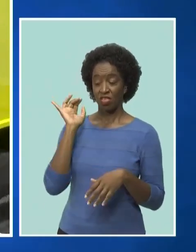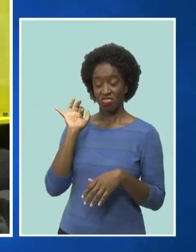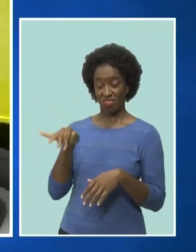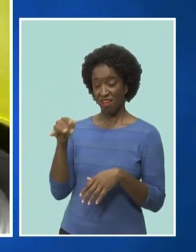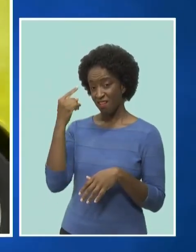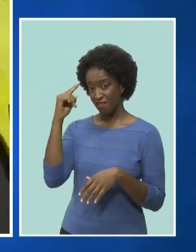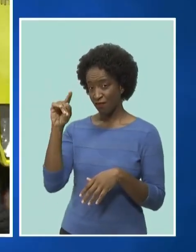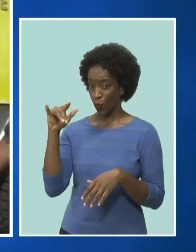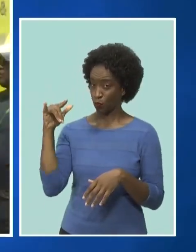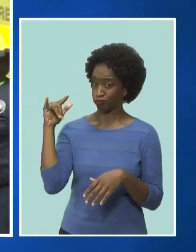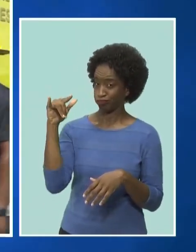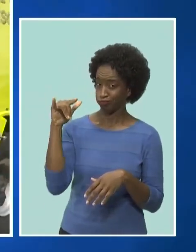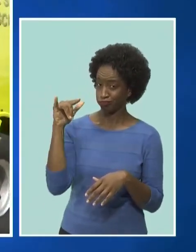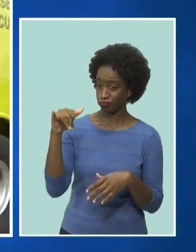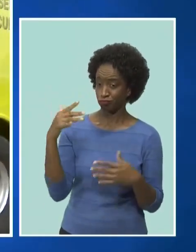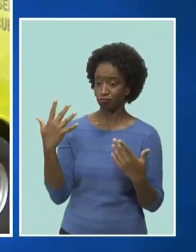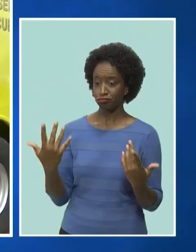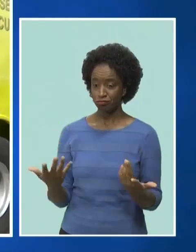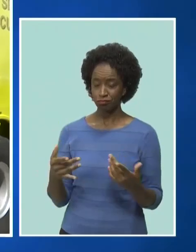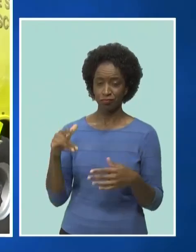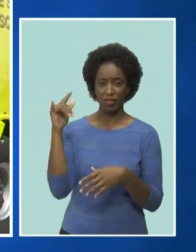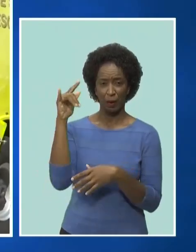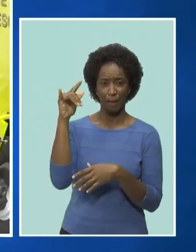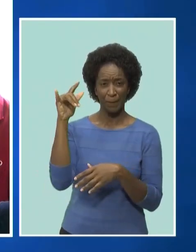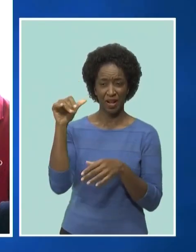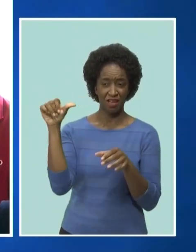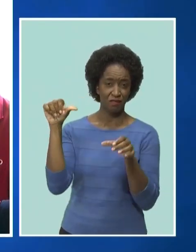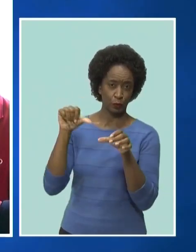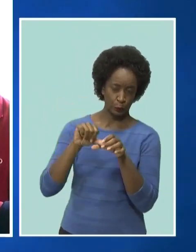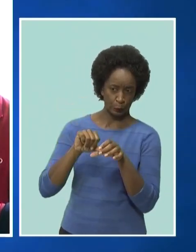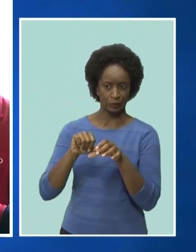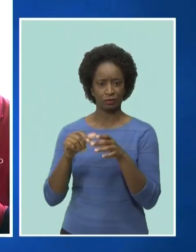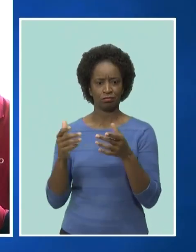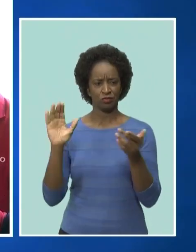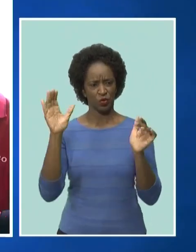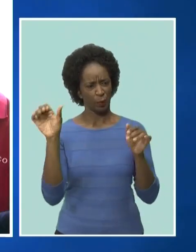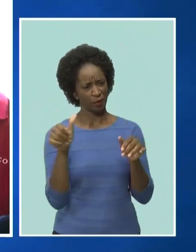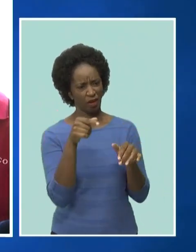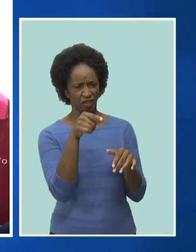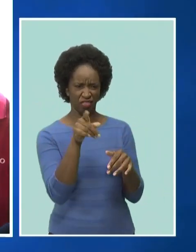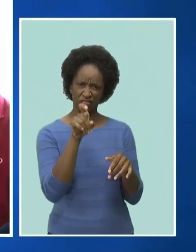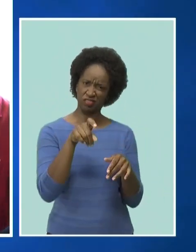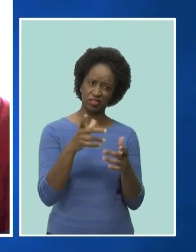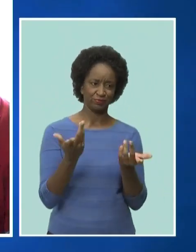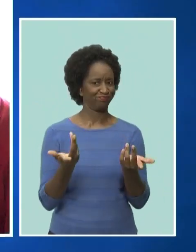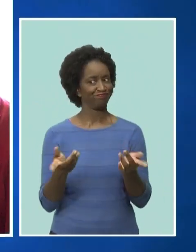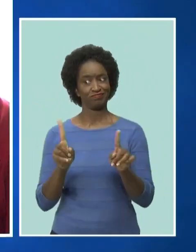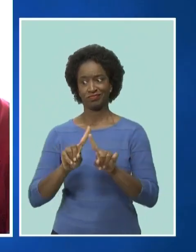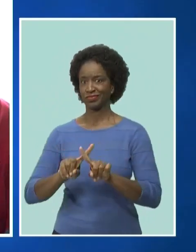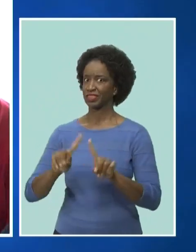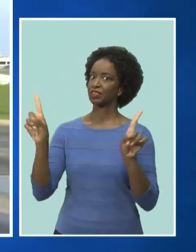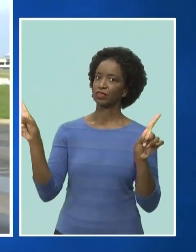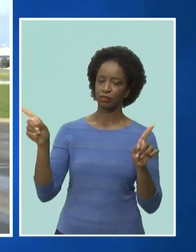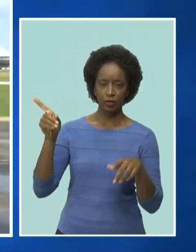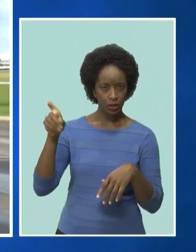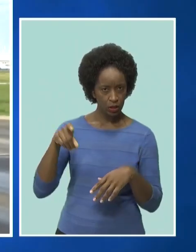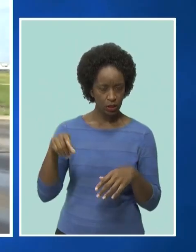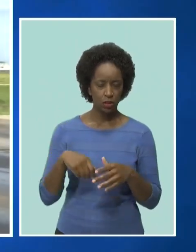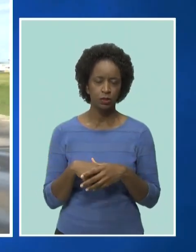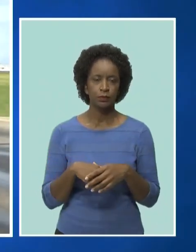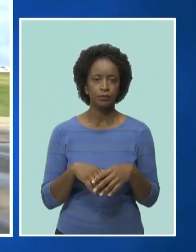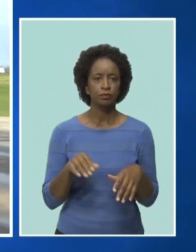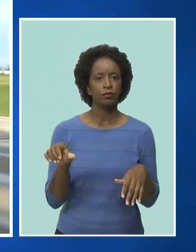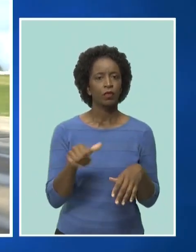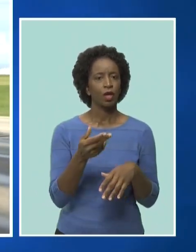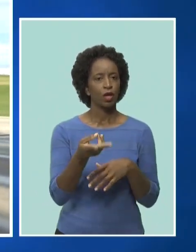around aviation fuel or specific circumstances, that is not the same crash tender that you would go out to a house fire. As for the other 2